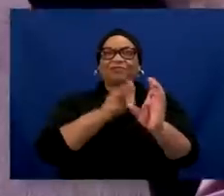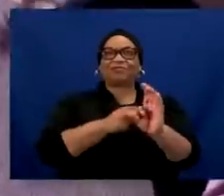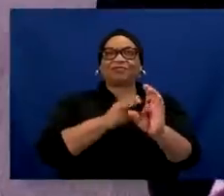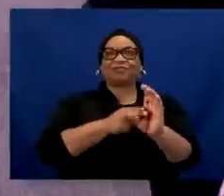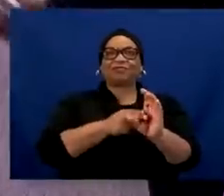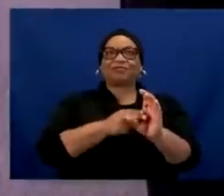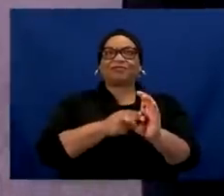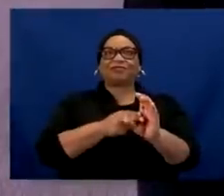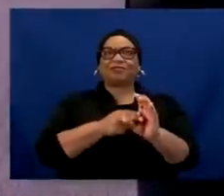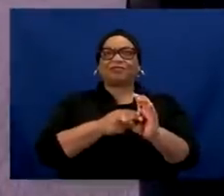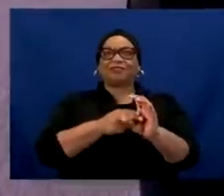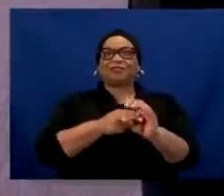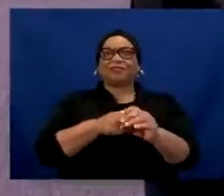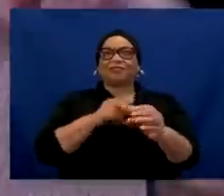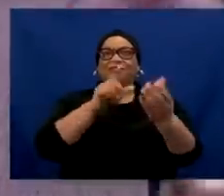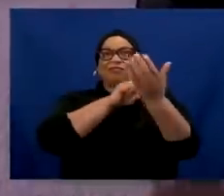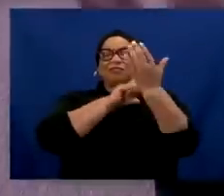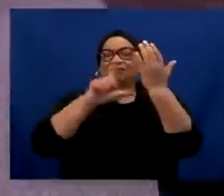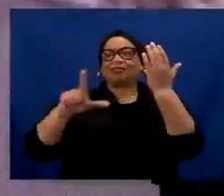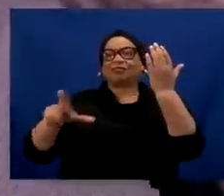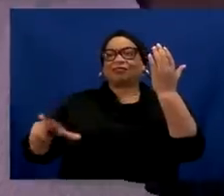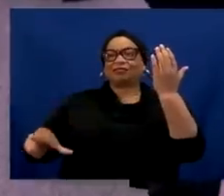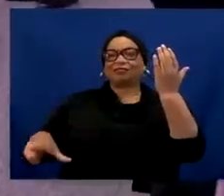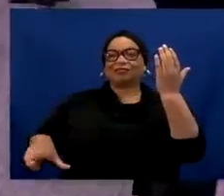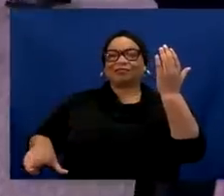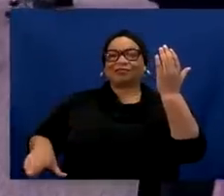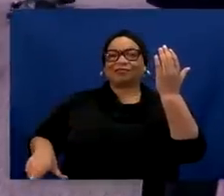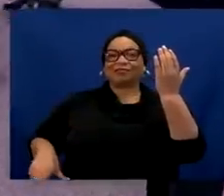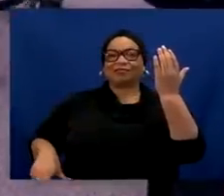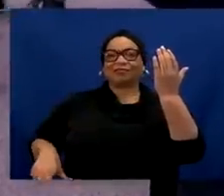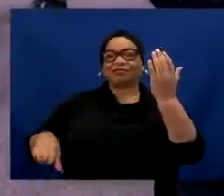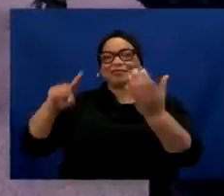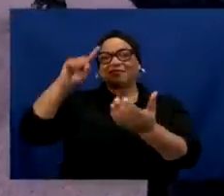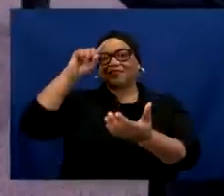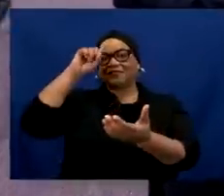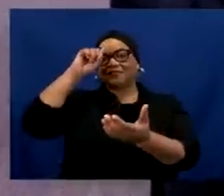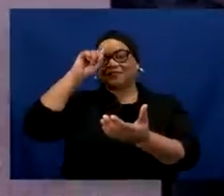Lord, I believe. God bless you.